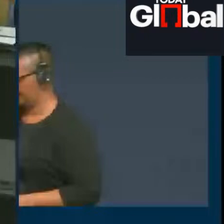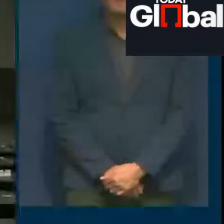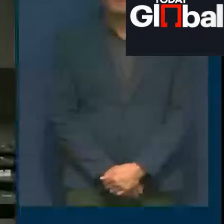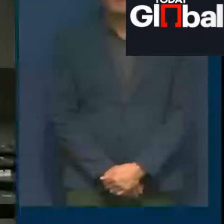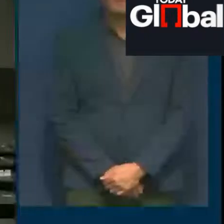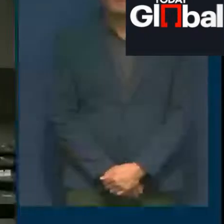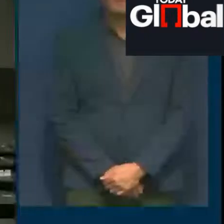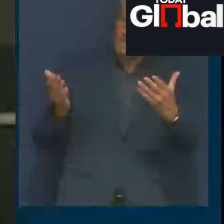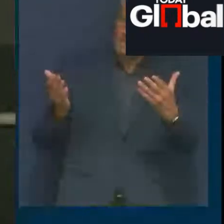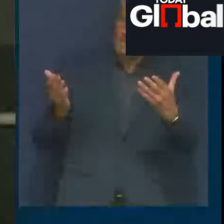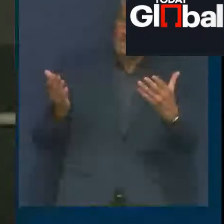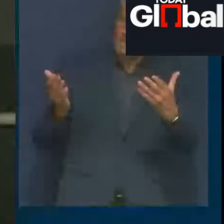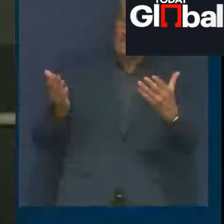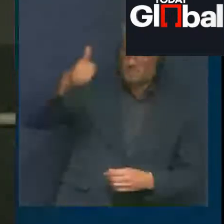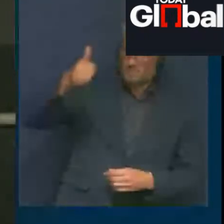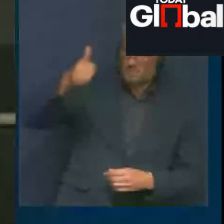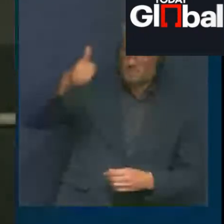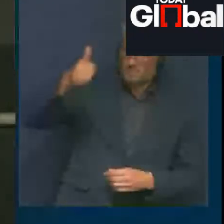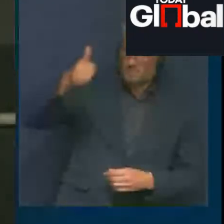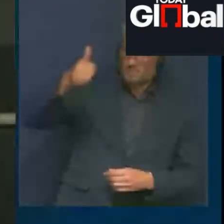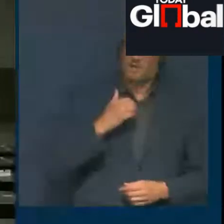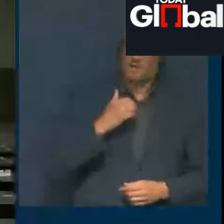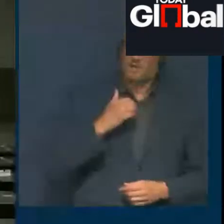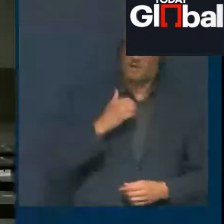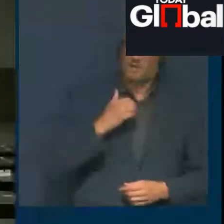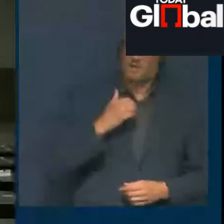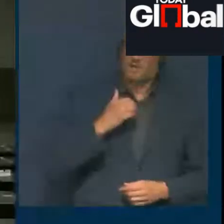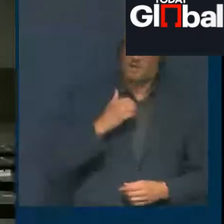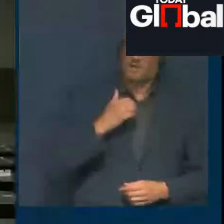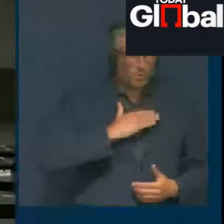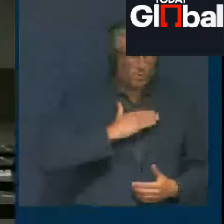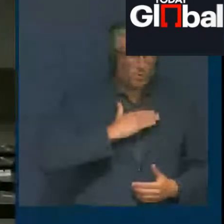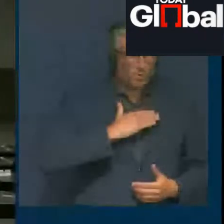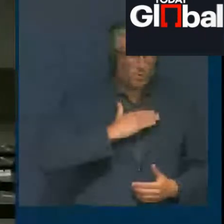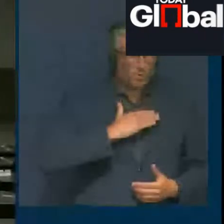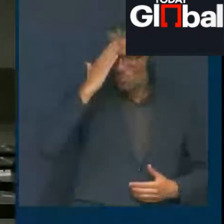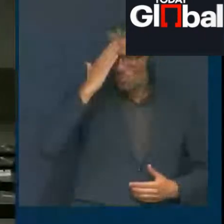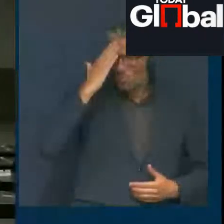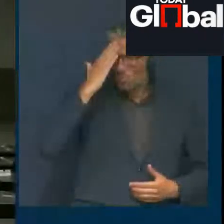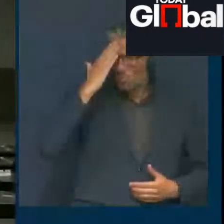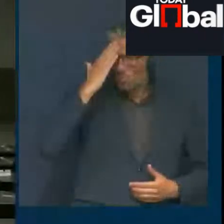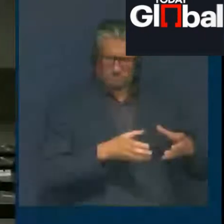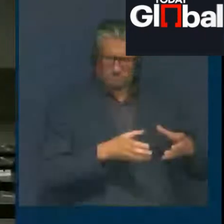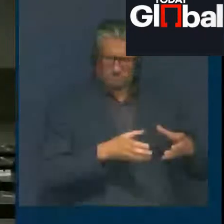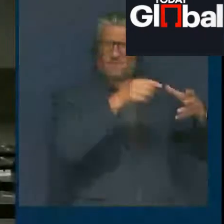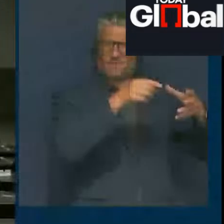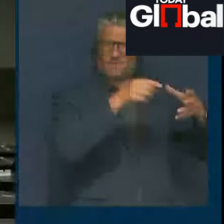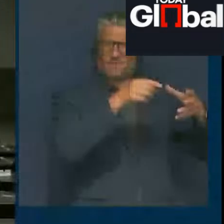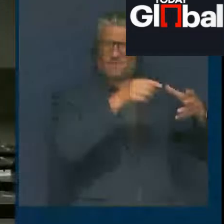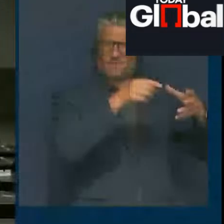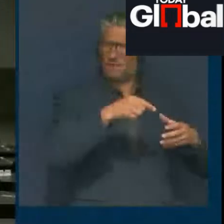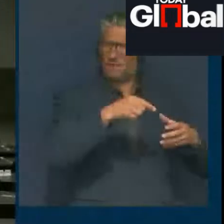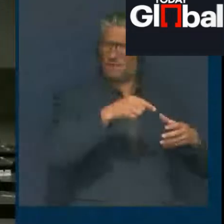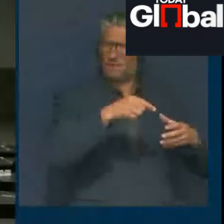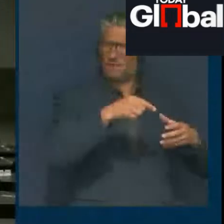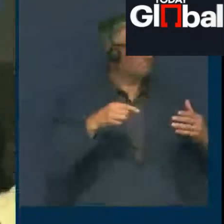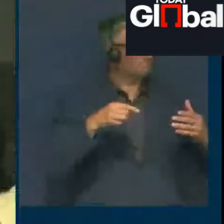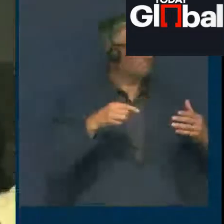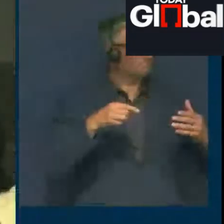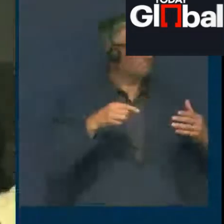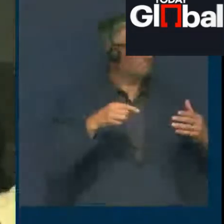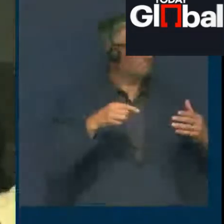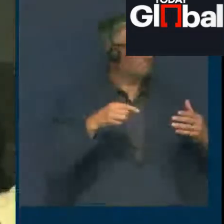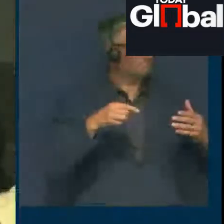authority which monitors implementation and imposes the fine? I give the floor to the Speaker